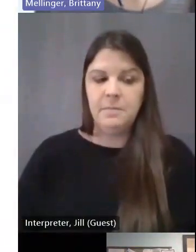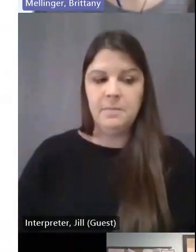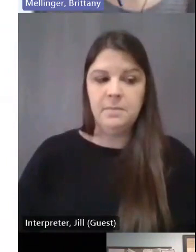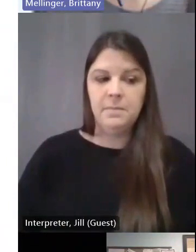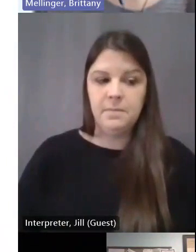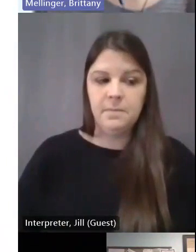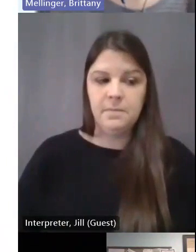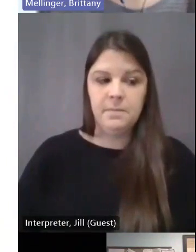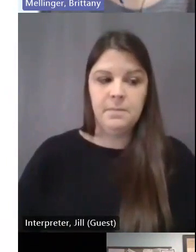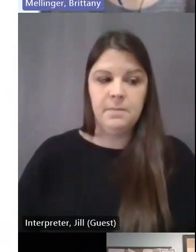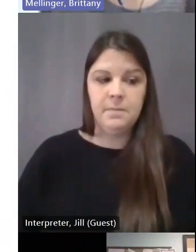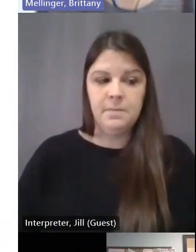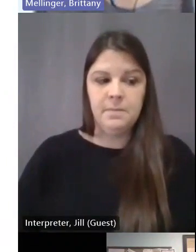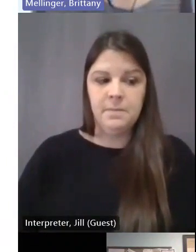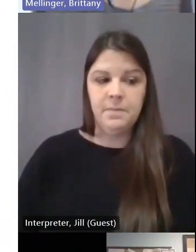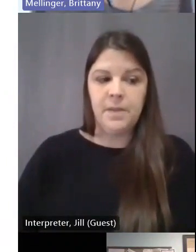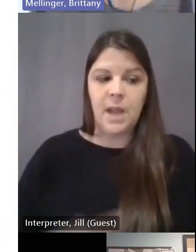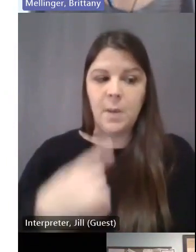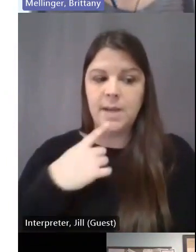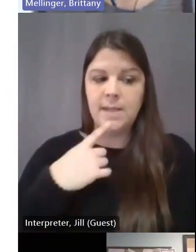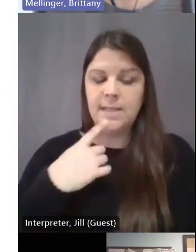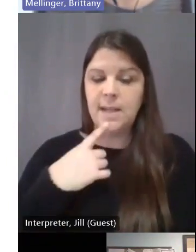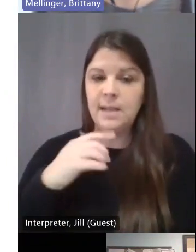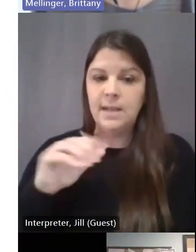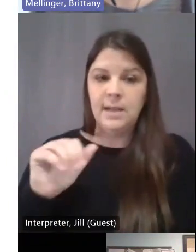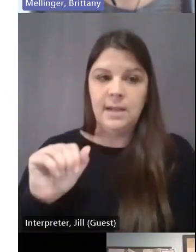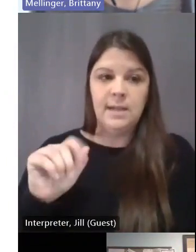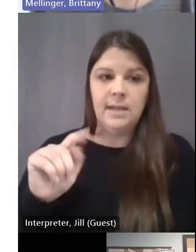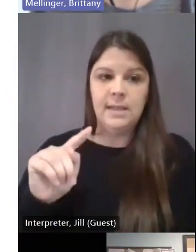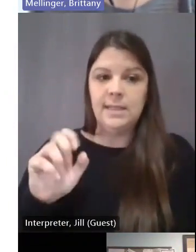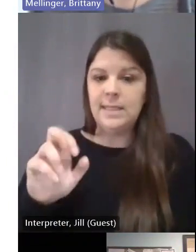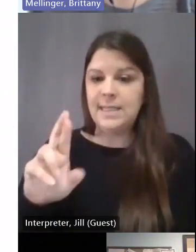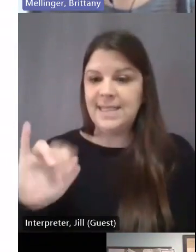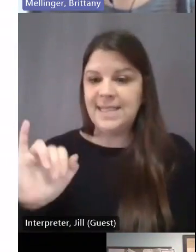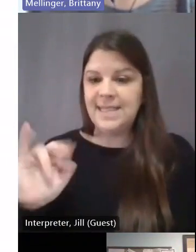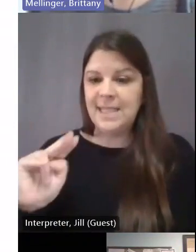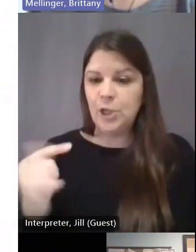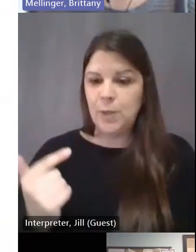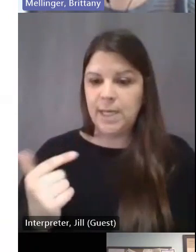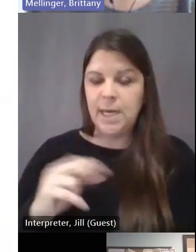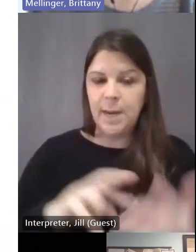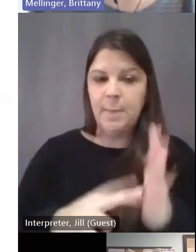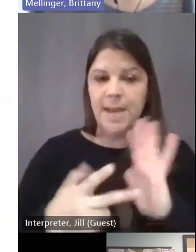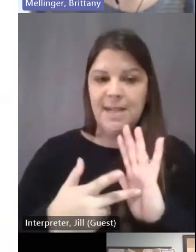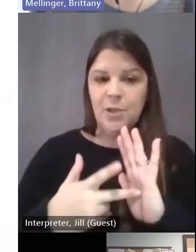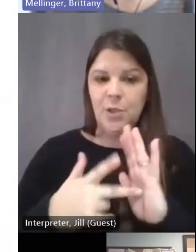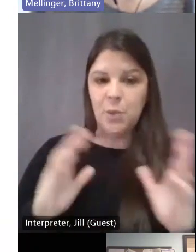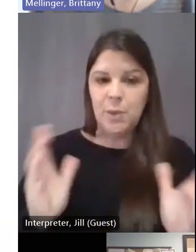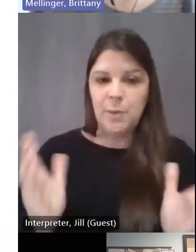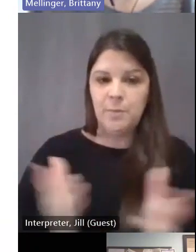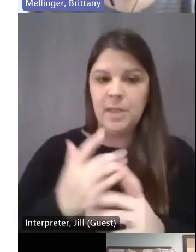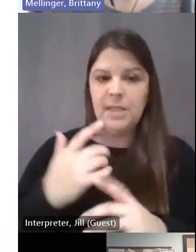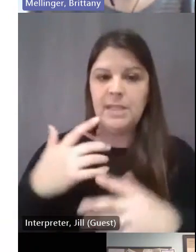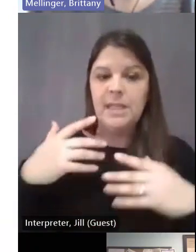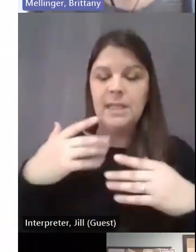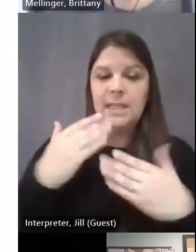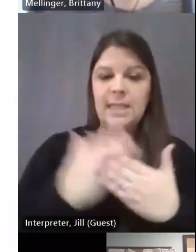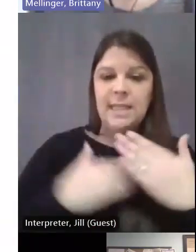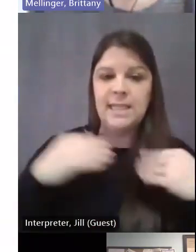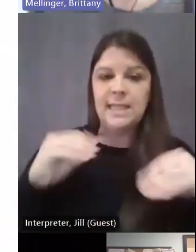Next, I'd like to highlight steering. So that's defined as attempting to induce listing, sale, or other